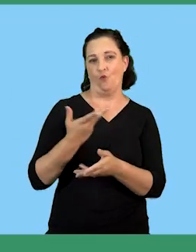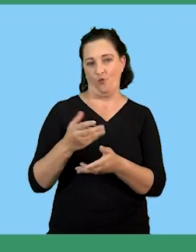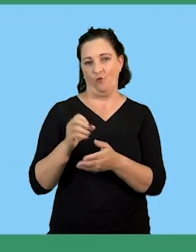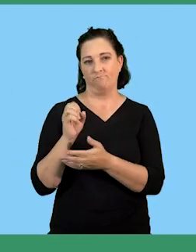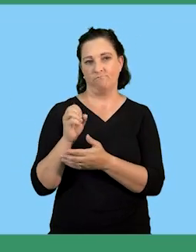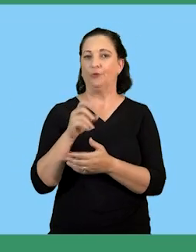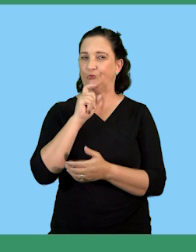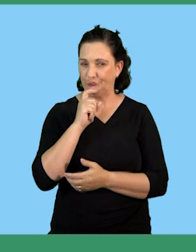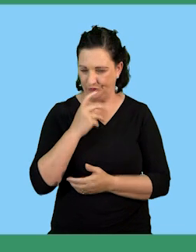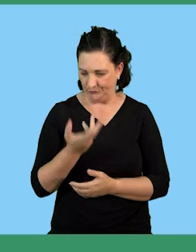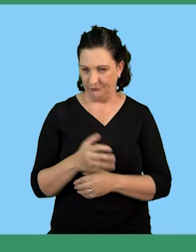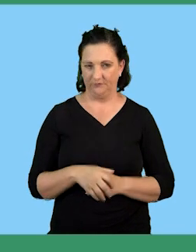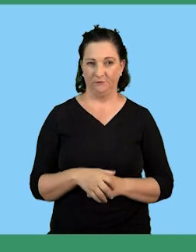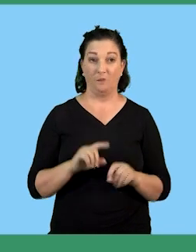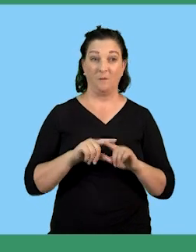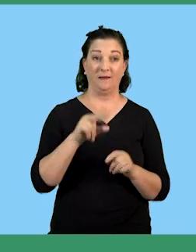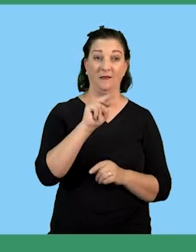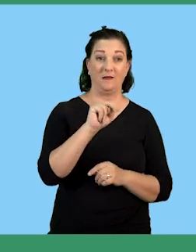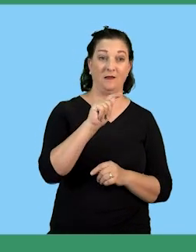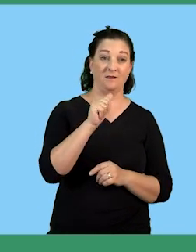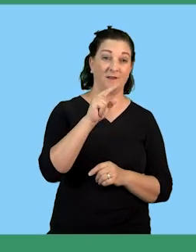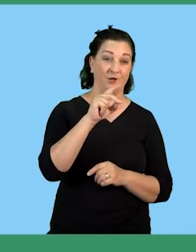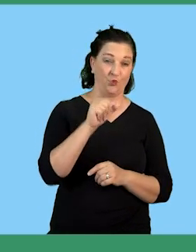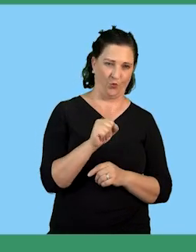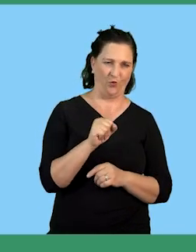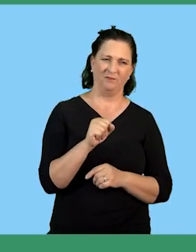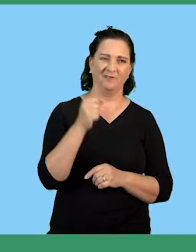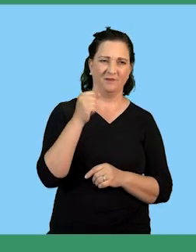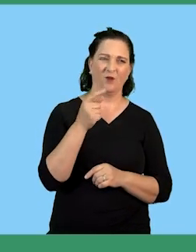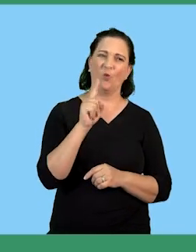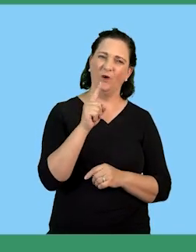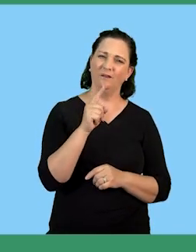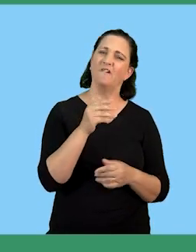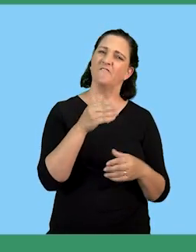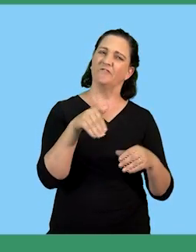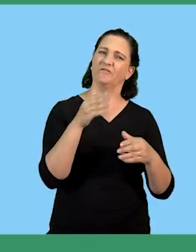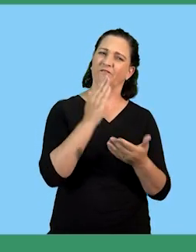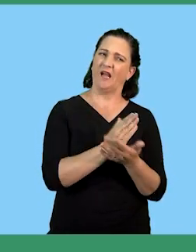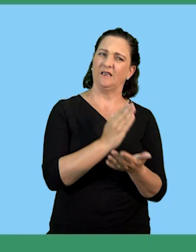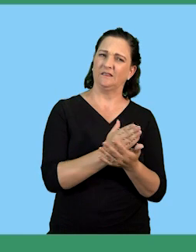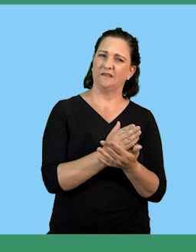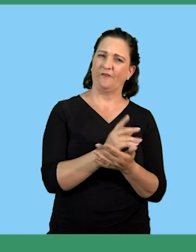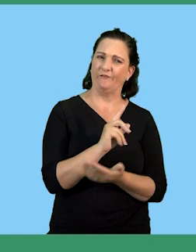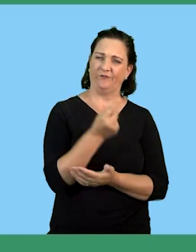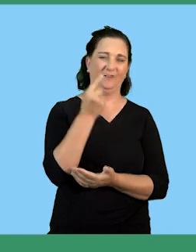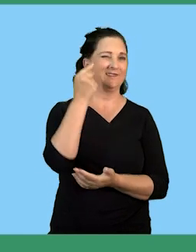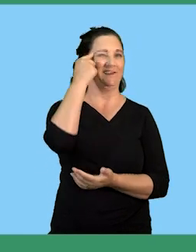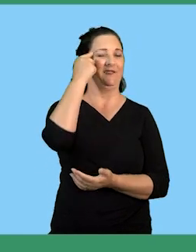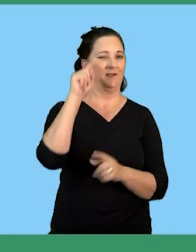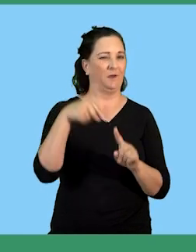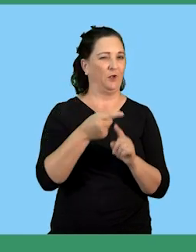says, identify the factors that Ntando considered when designing a